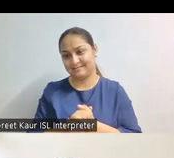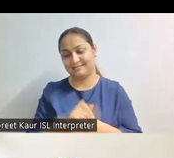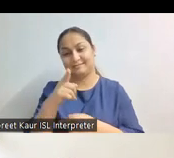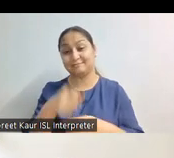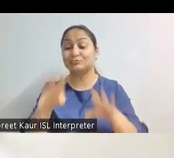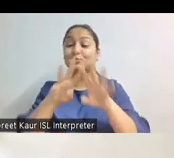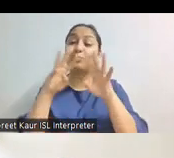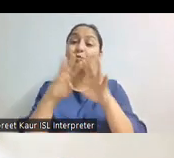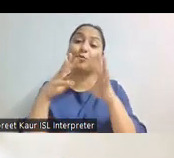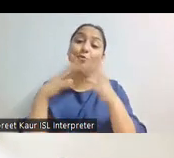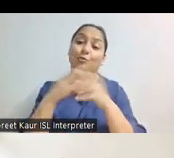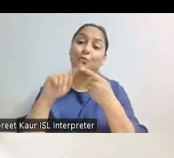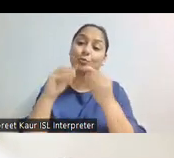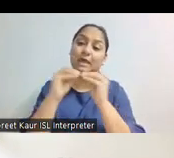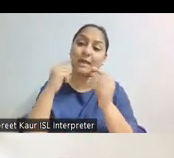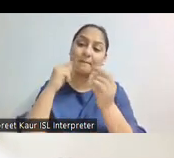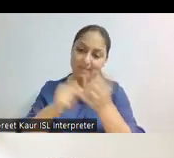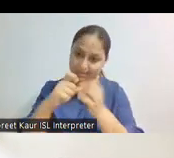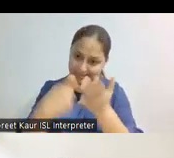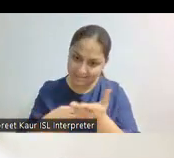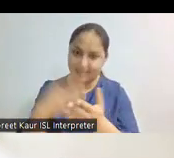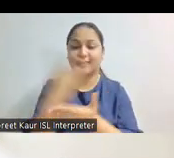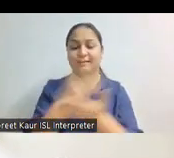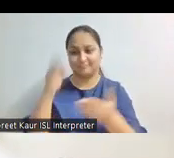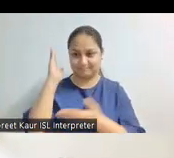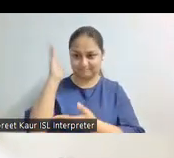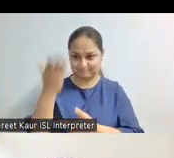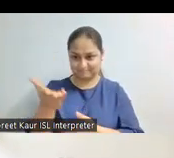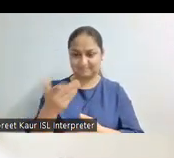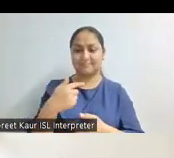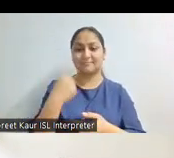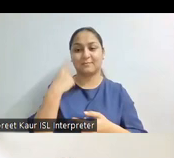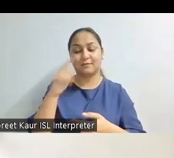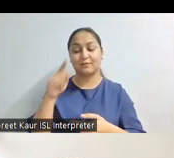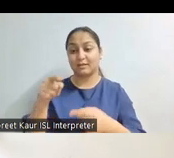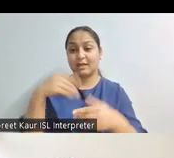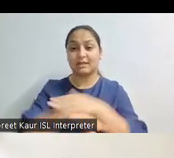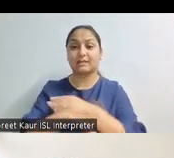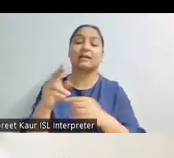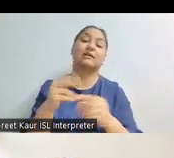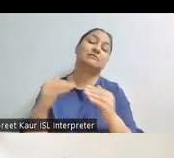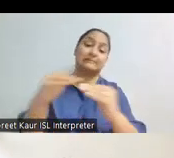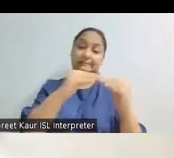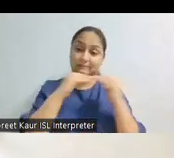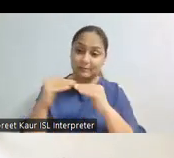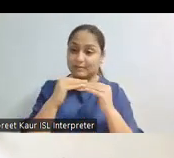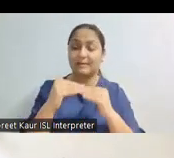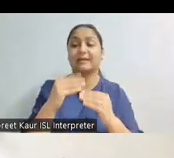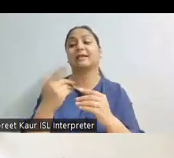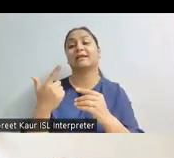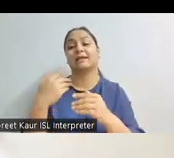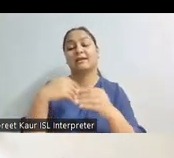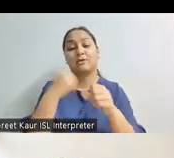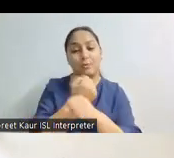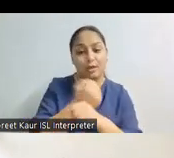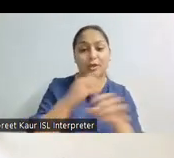webinar come consultation of the sub-theme within the Gender Equality and Disability Working